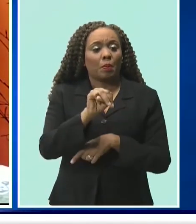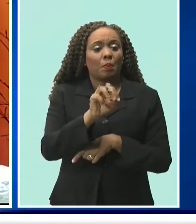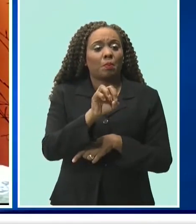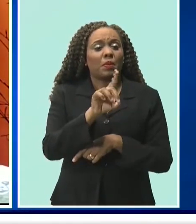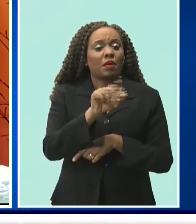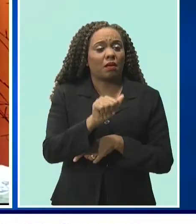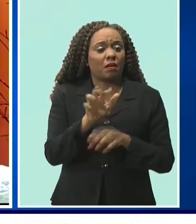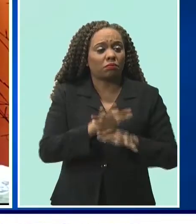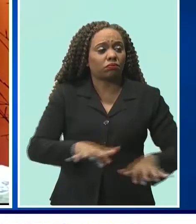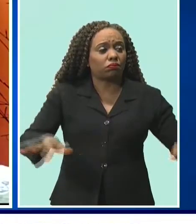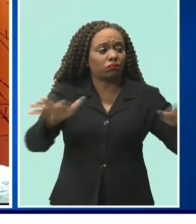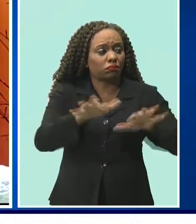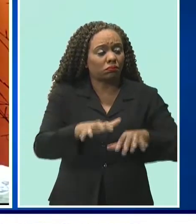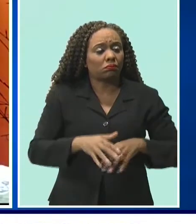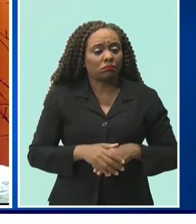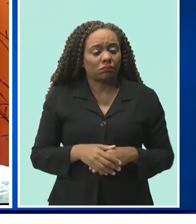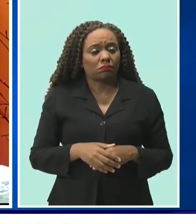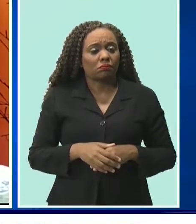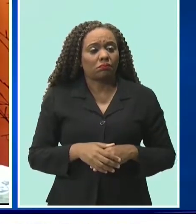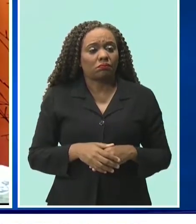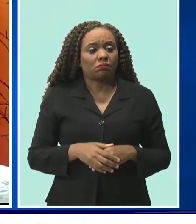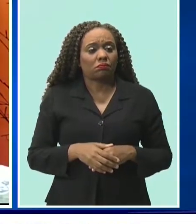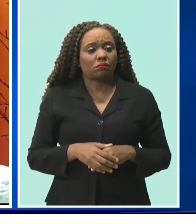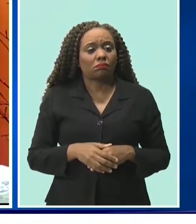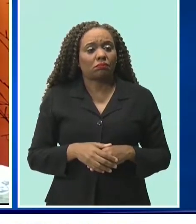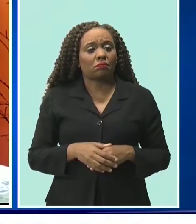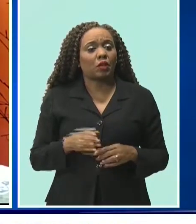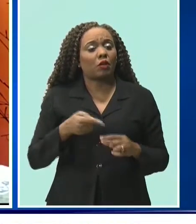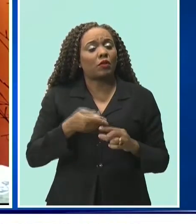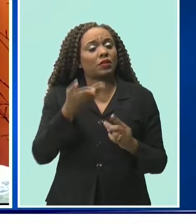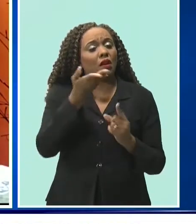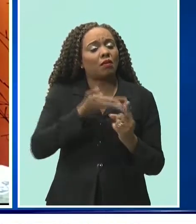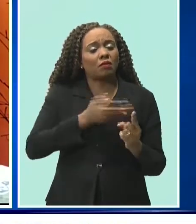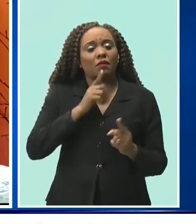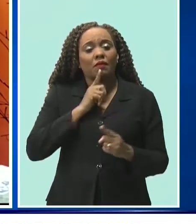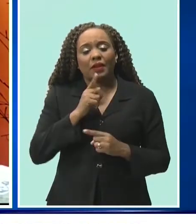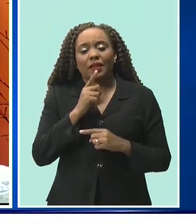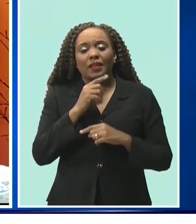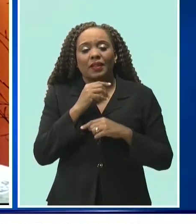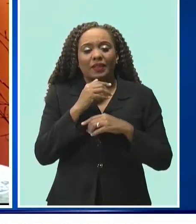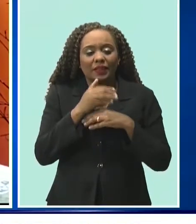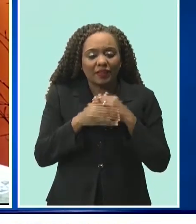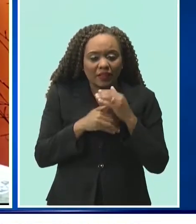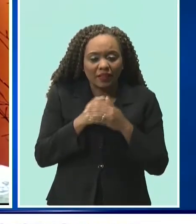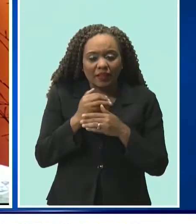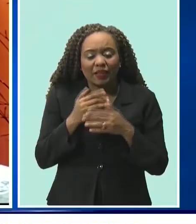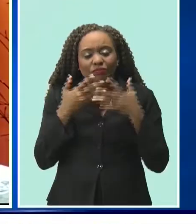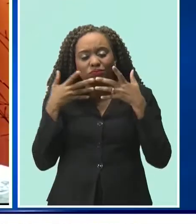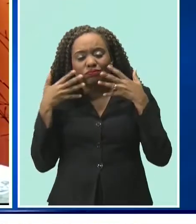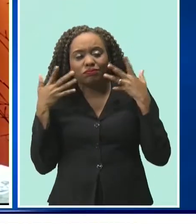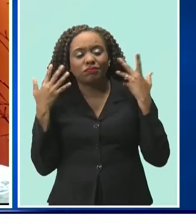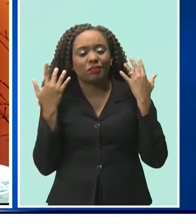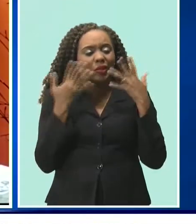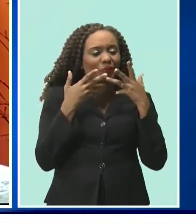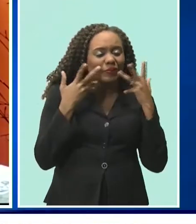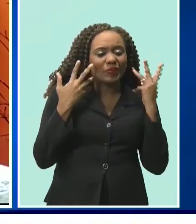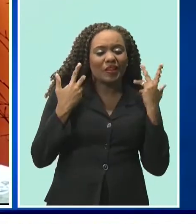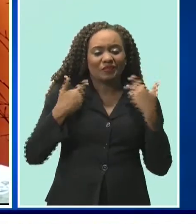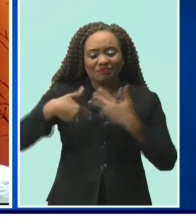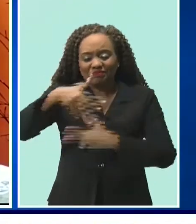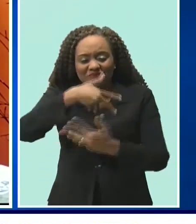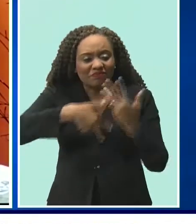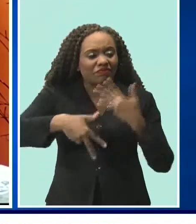Christoph was very kind, he was very friendly. A lot of people who knew